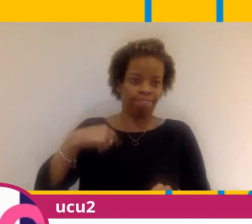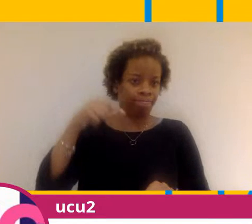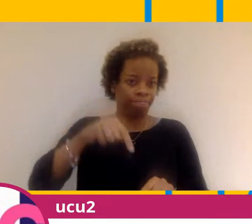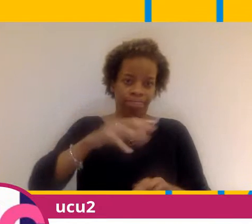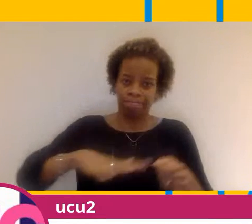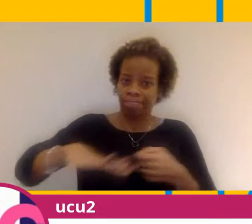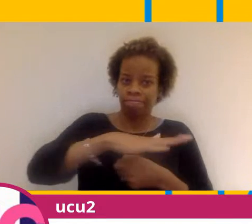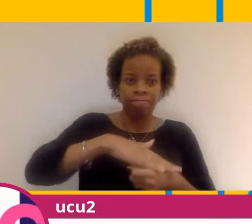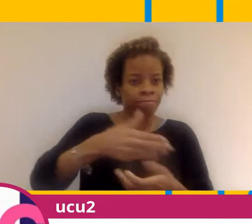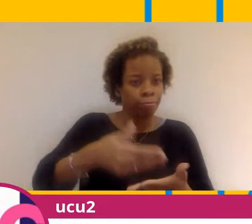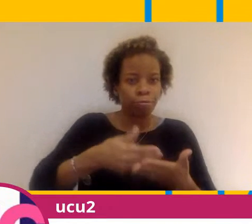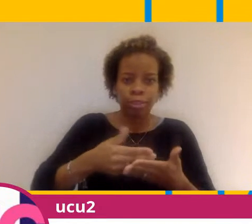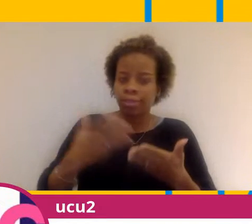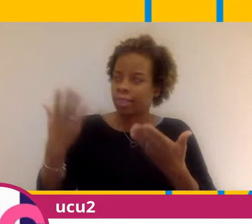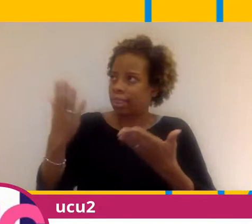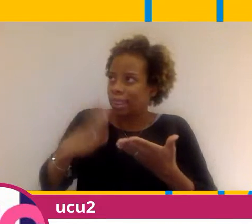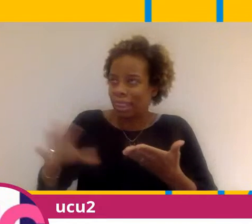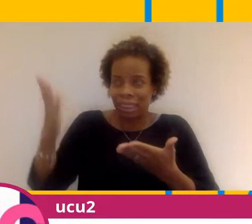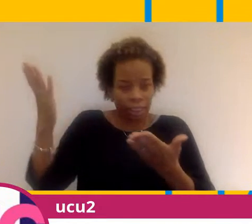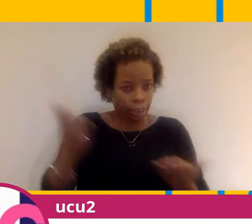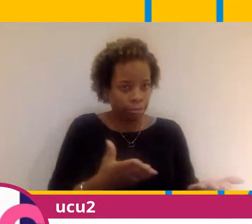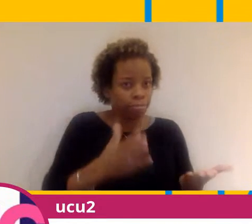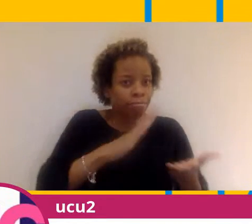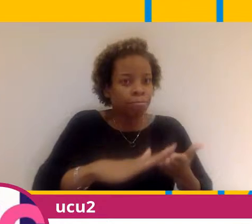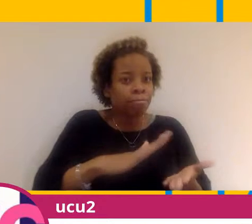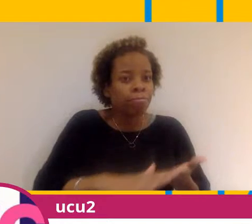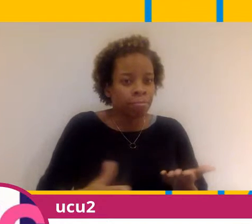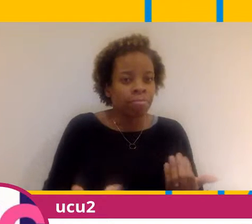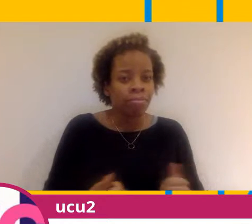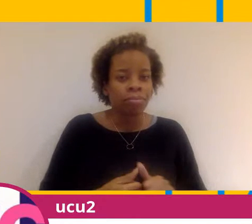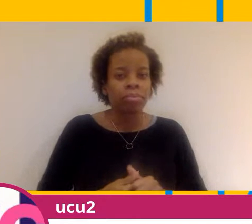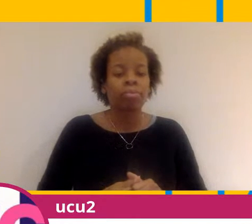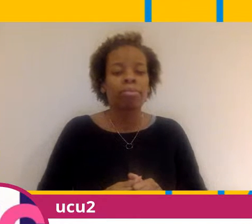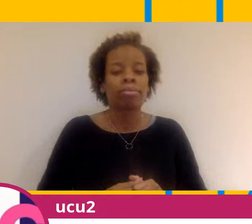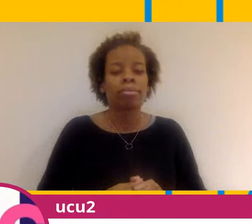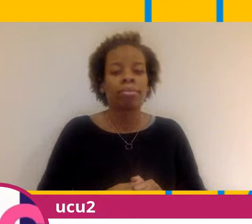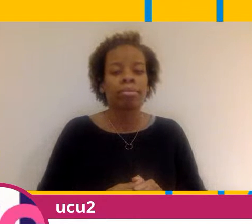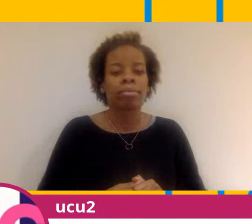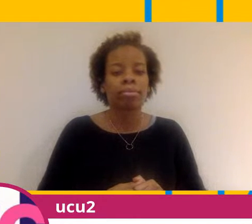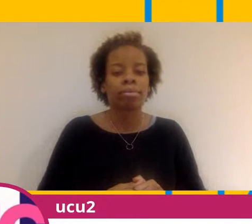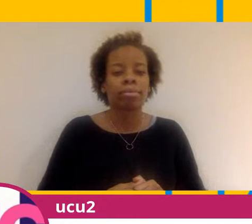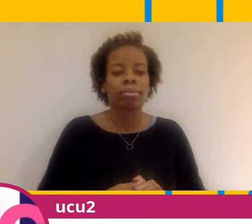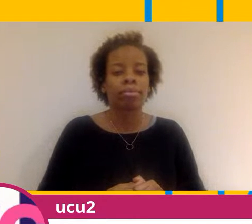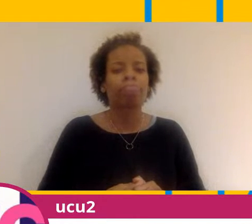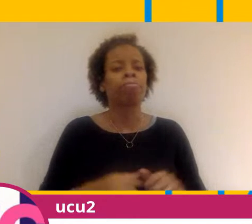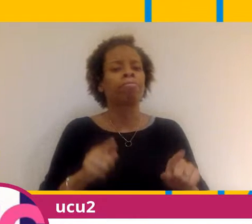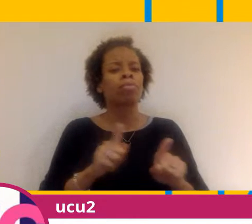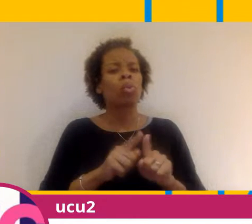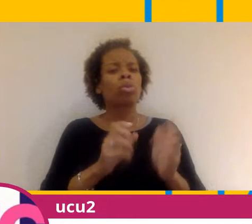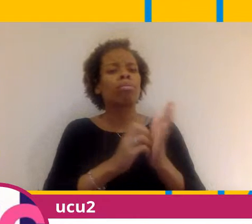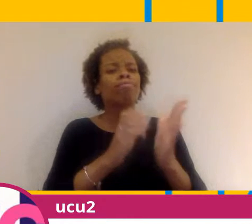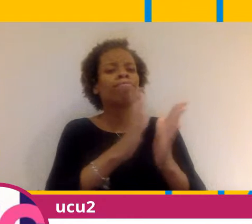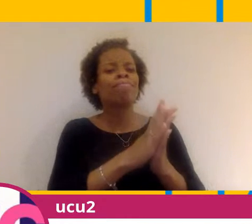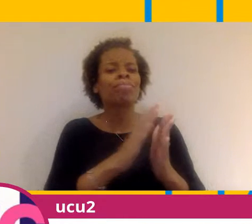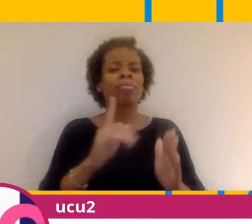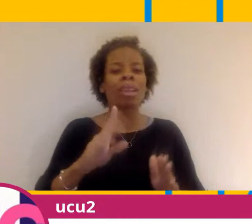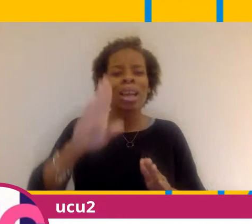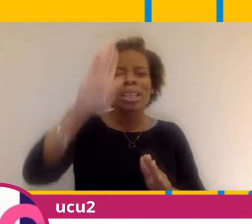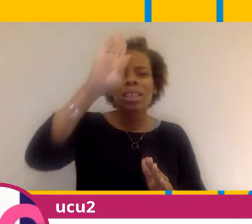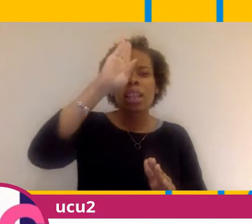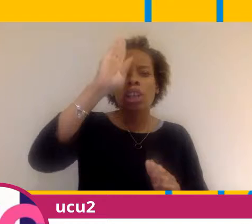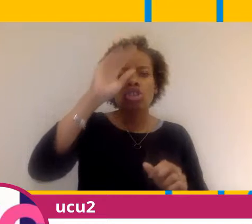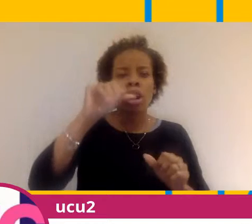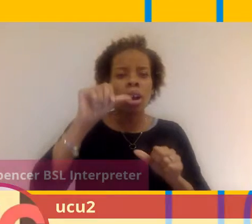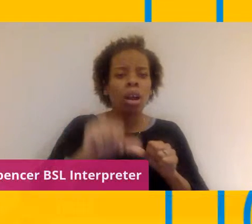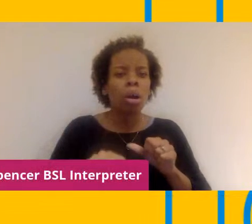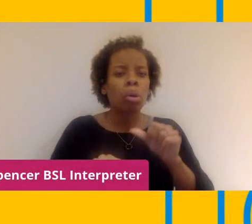addressed. There is also guidance that we put out around serious and imminent danger procedures. So ideally,